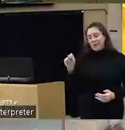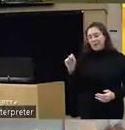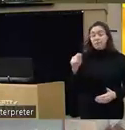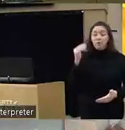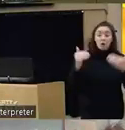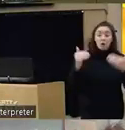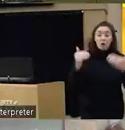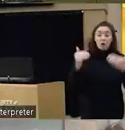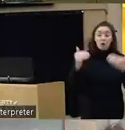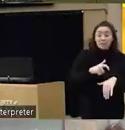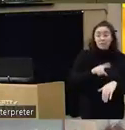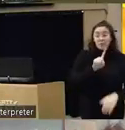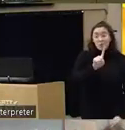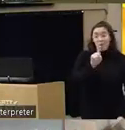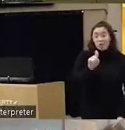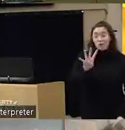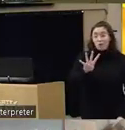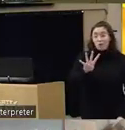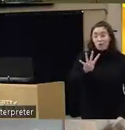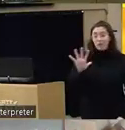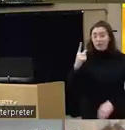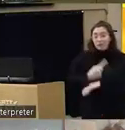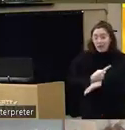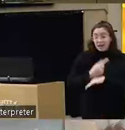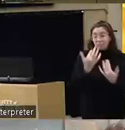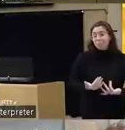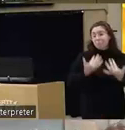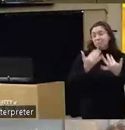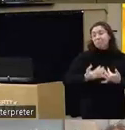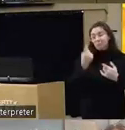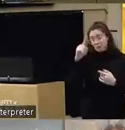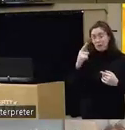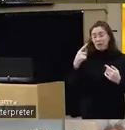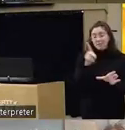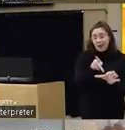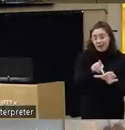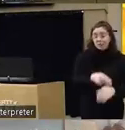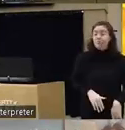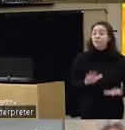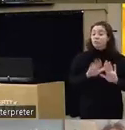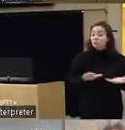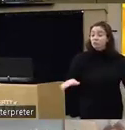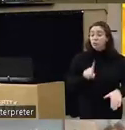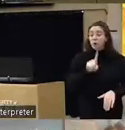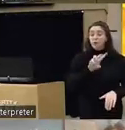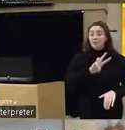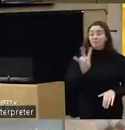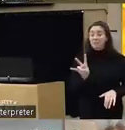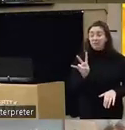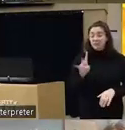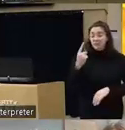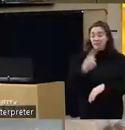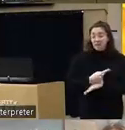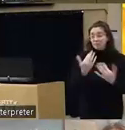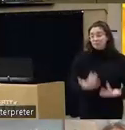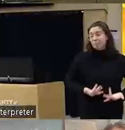time is 145 days to an appointment for a psychiatrist. And for children, it's 167 days. And as a